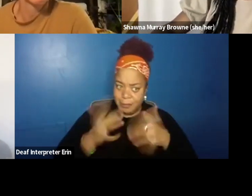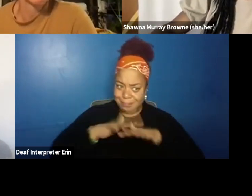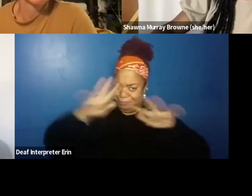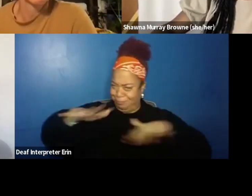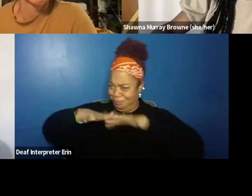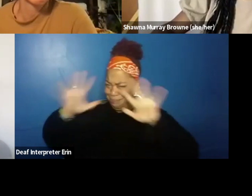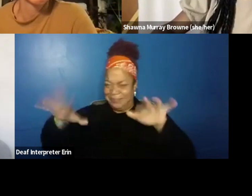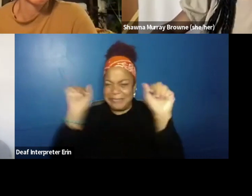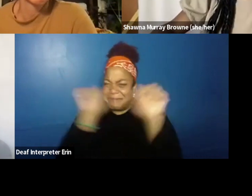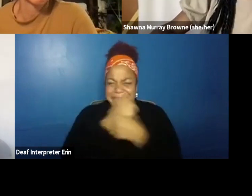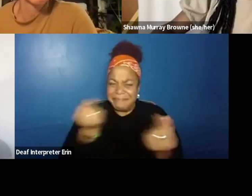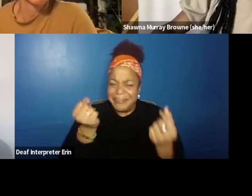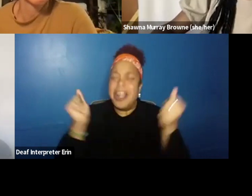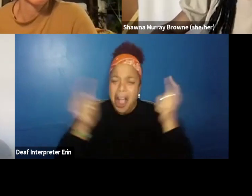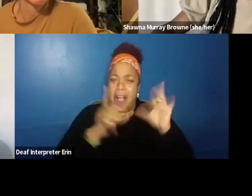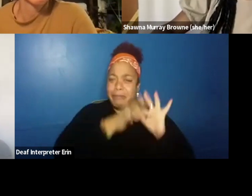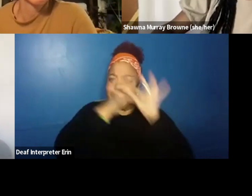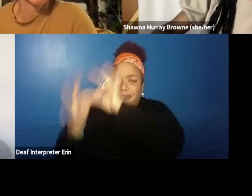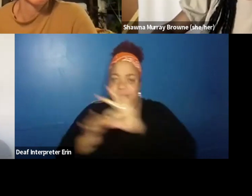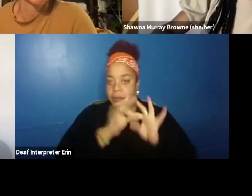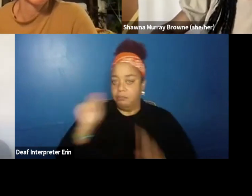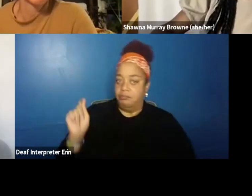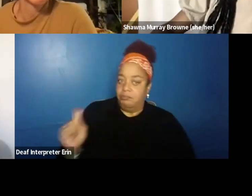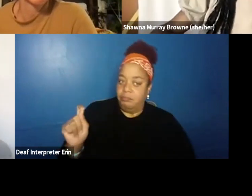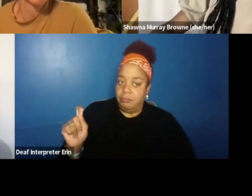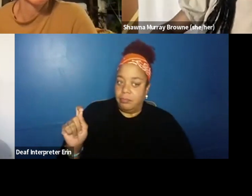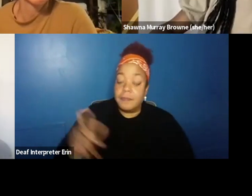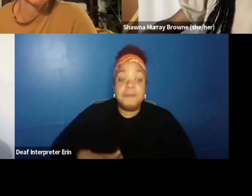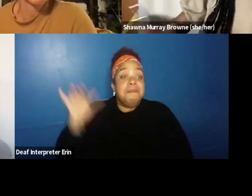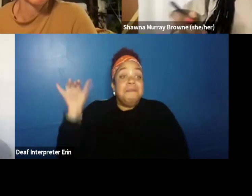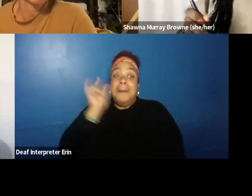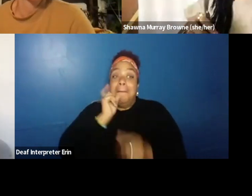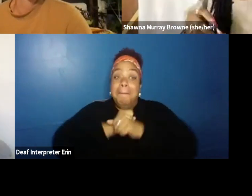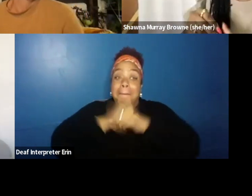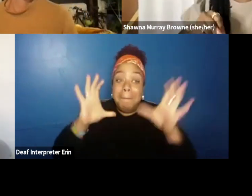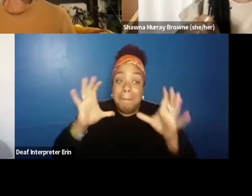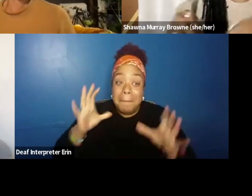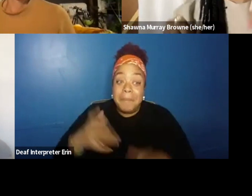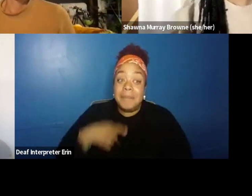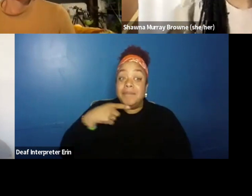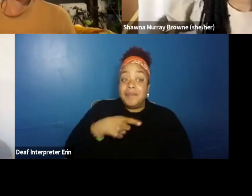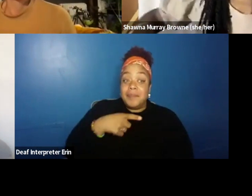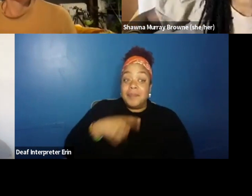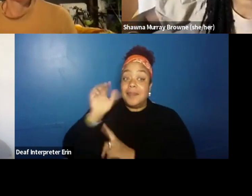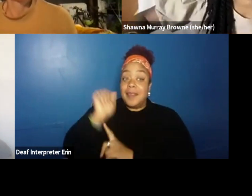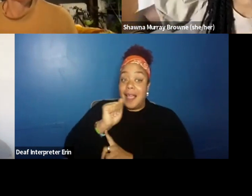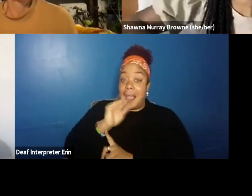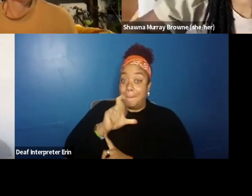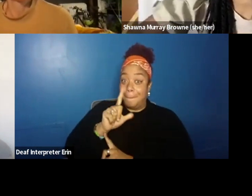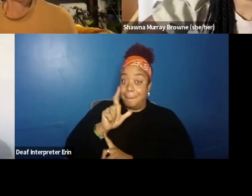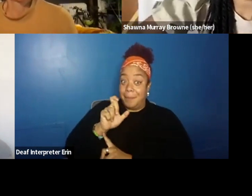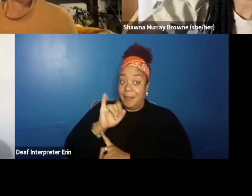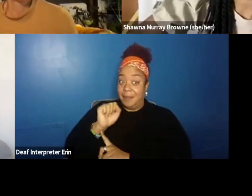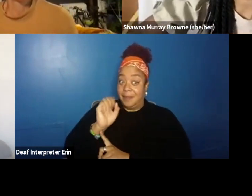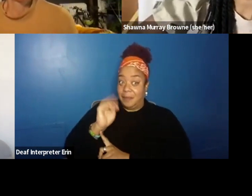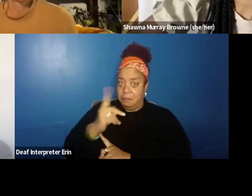is impossible for me to separate how ableism influences all of our lived experiences as marginalized